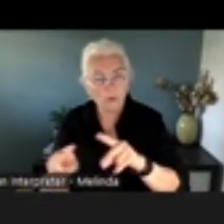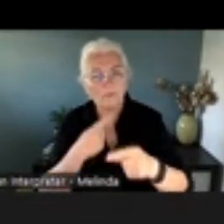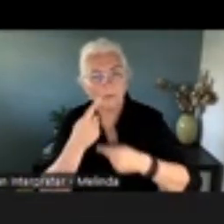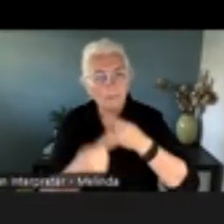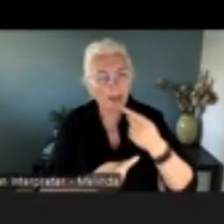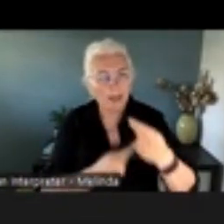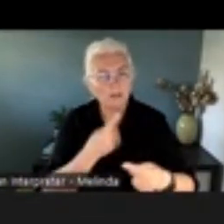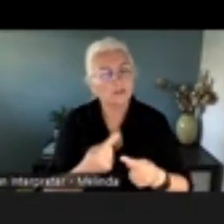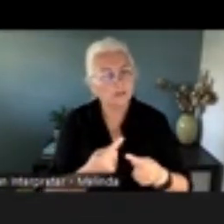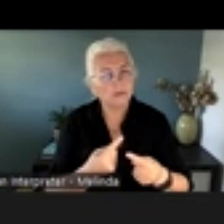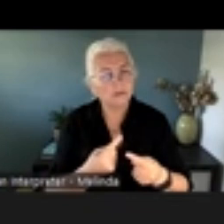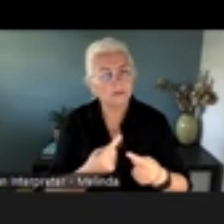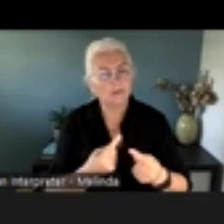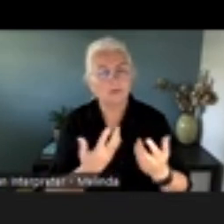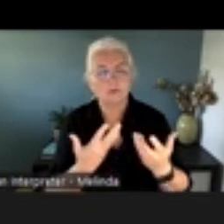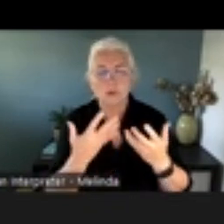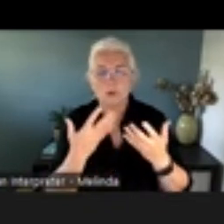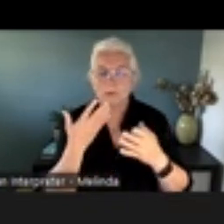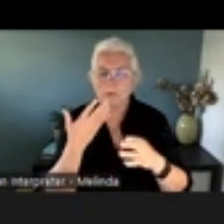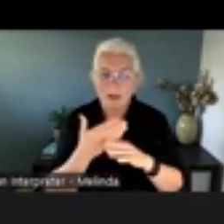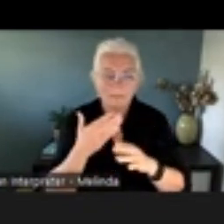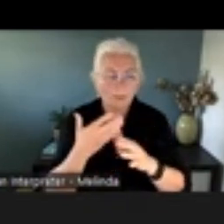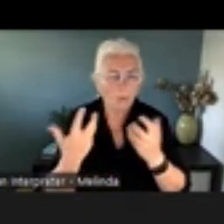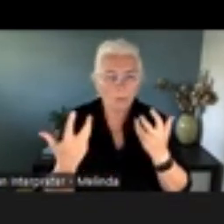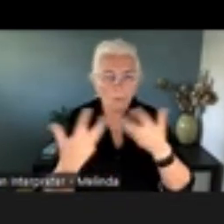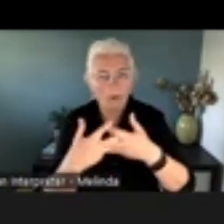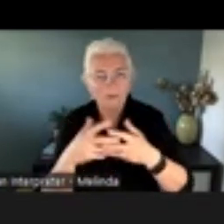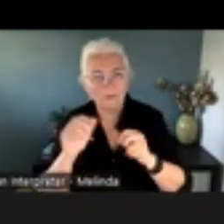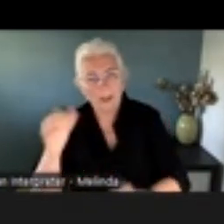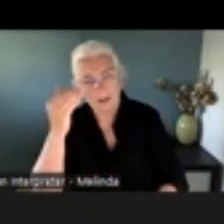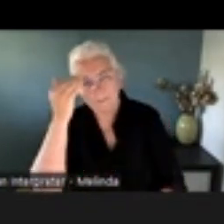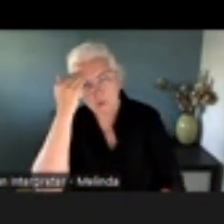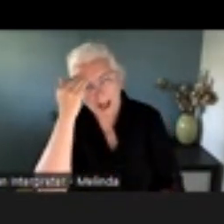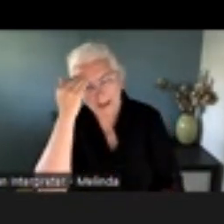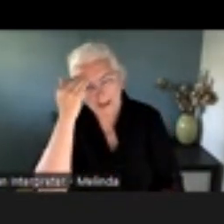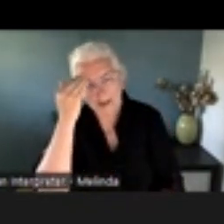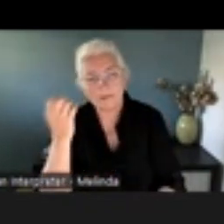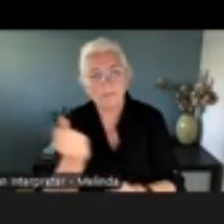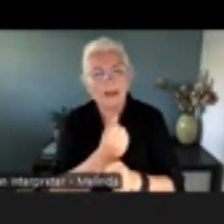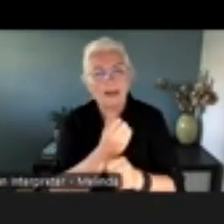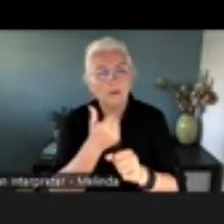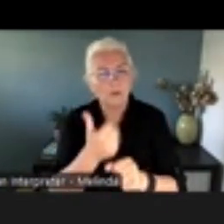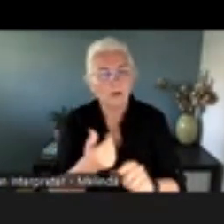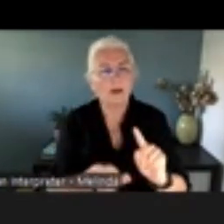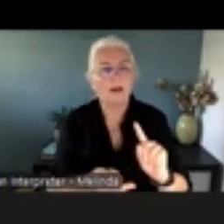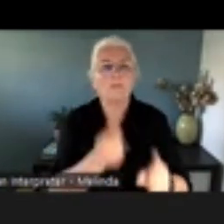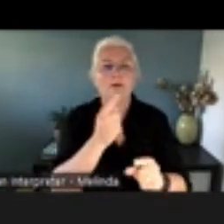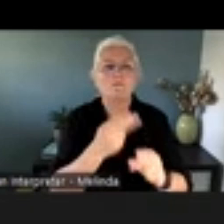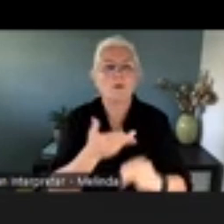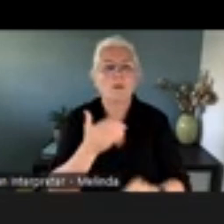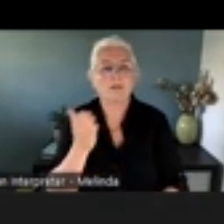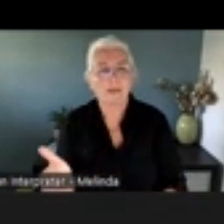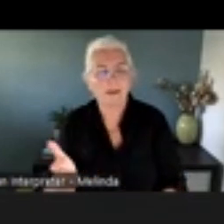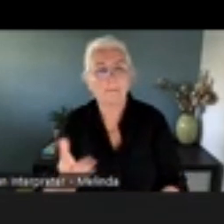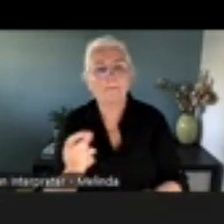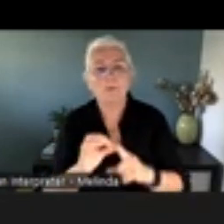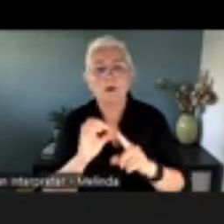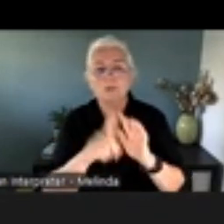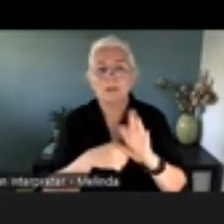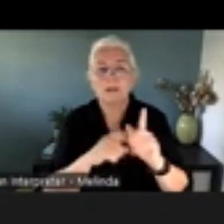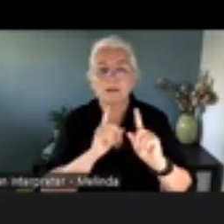way that works for their brain and in a way that made connections for them. And so as a project advisory group, we